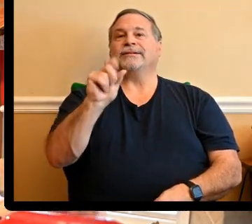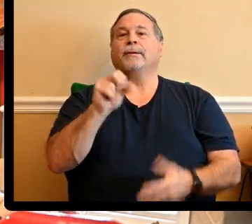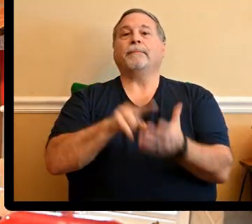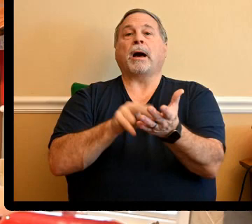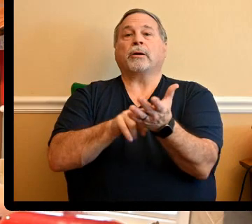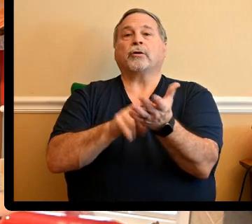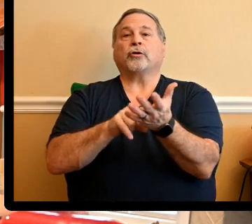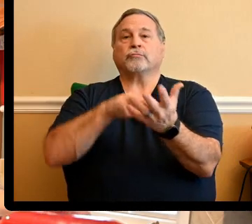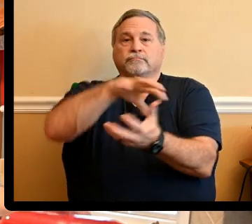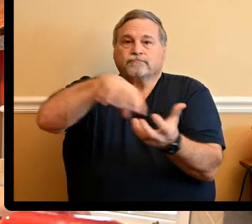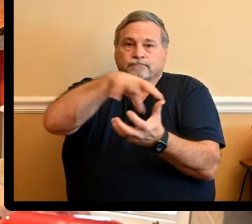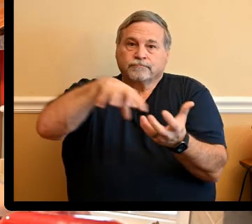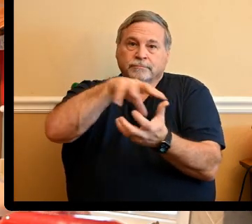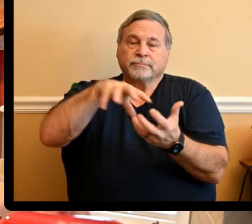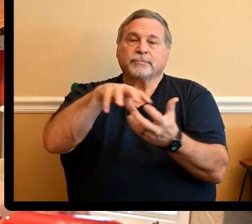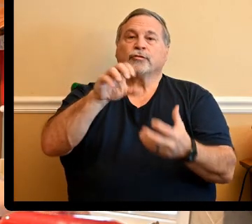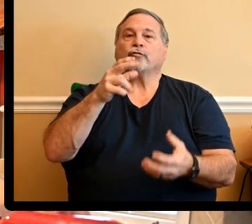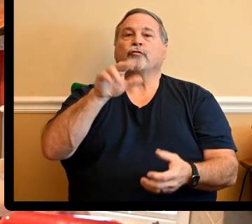these cream.